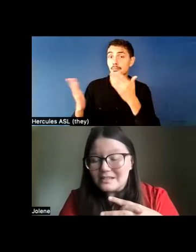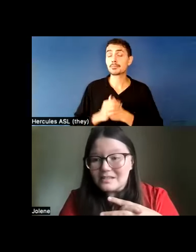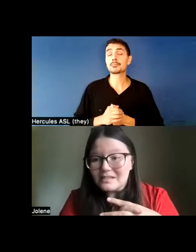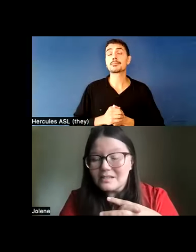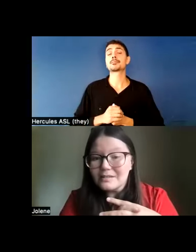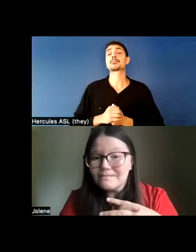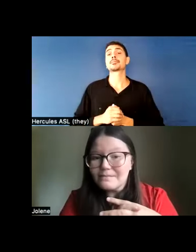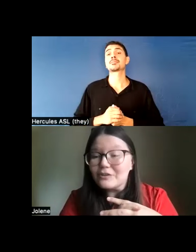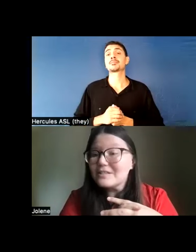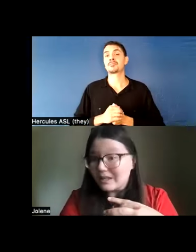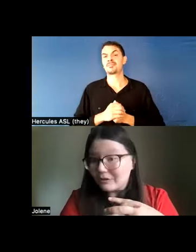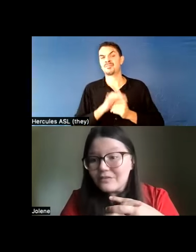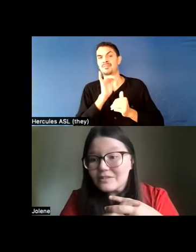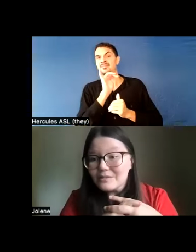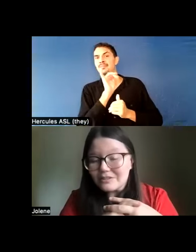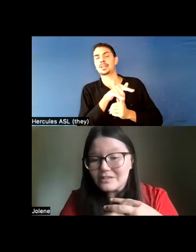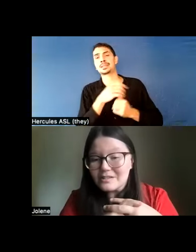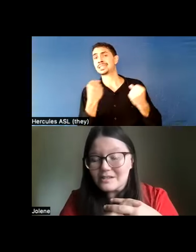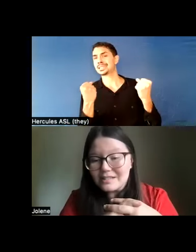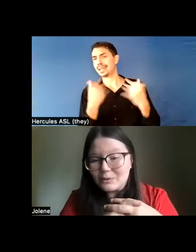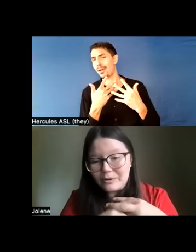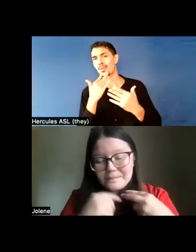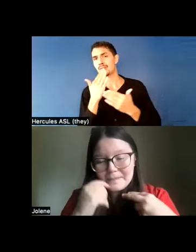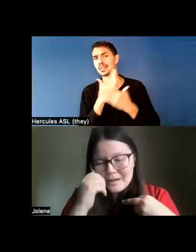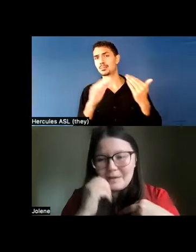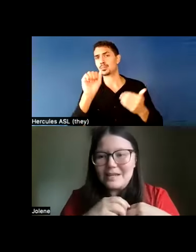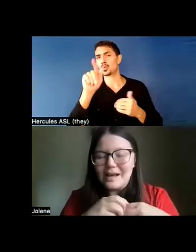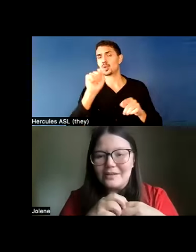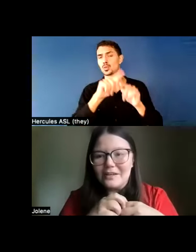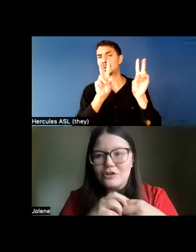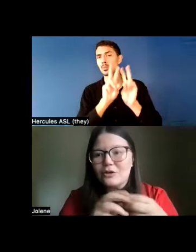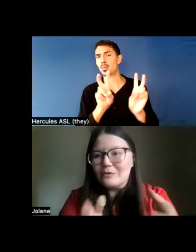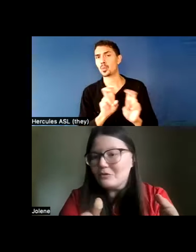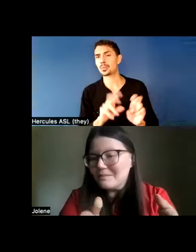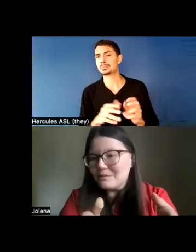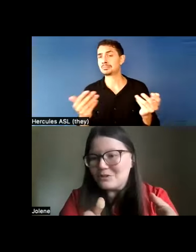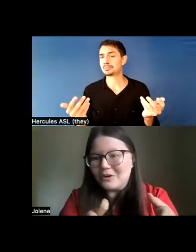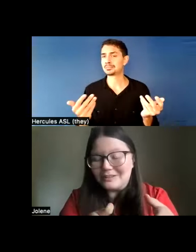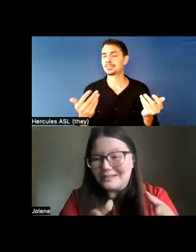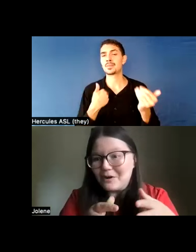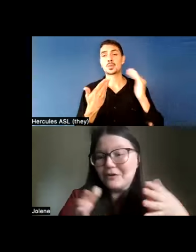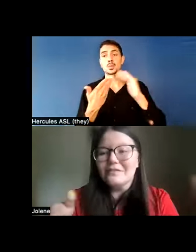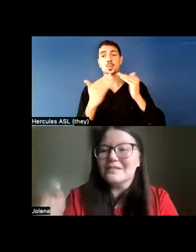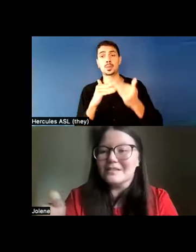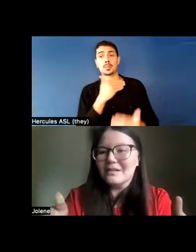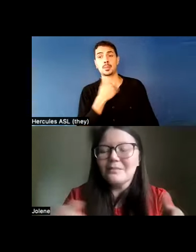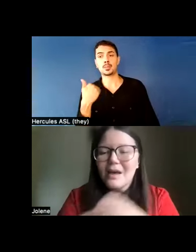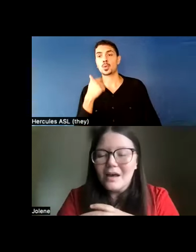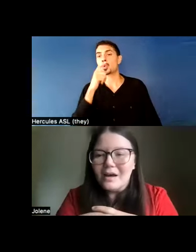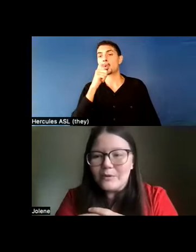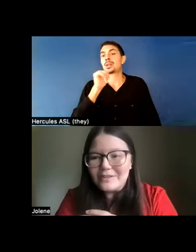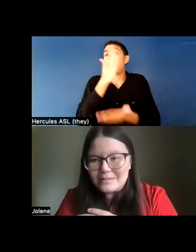that is very scary for some SARTs to explore, is having, community members who aren't part of the